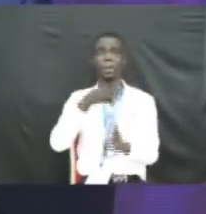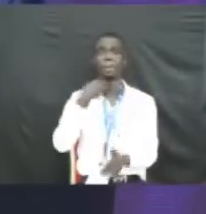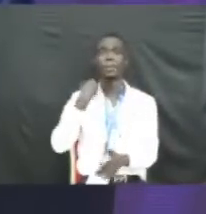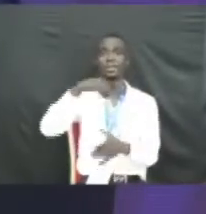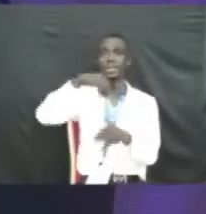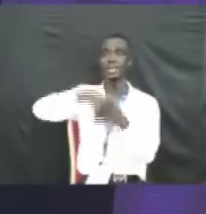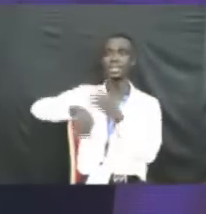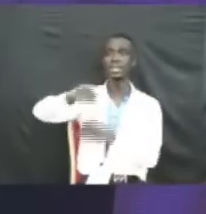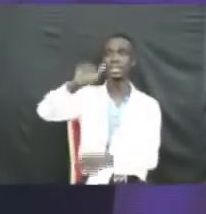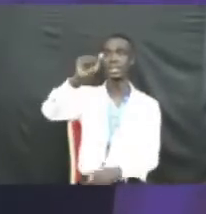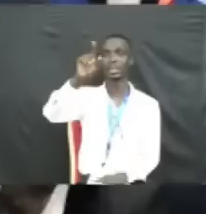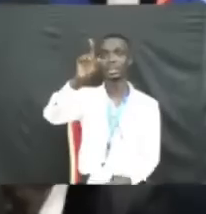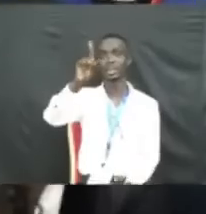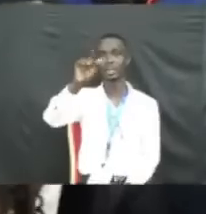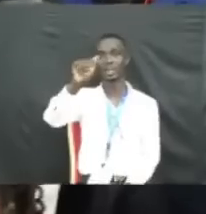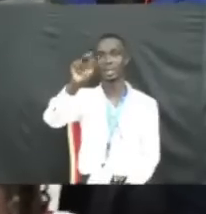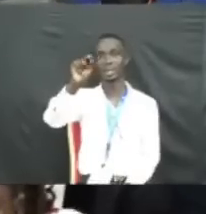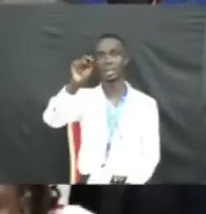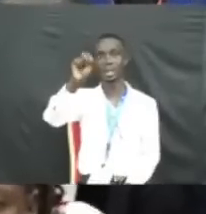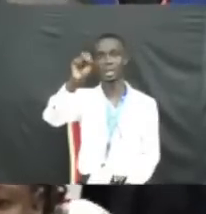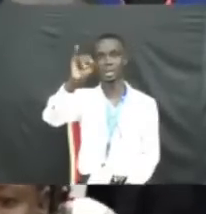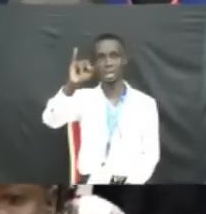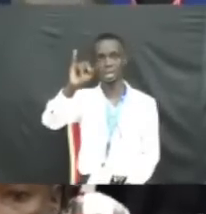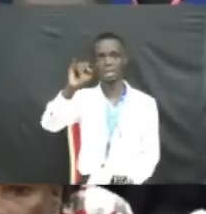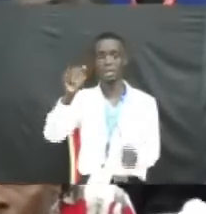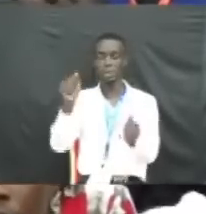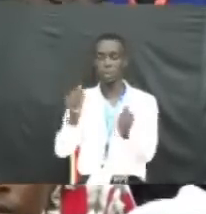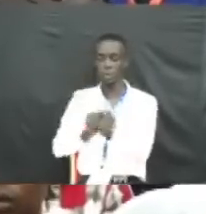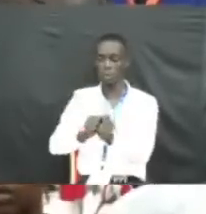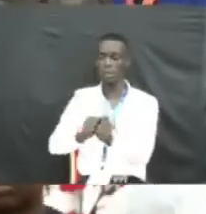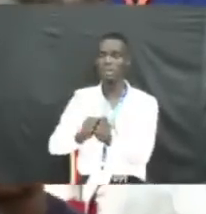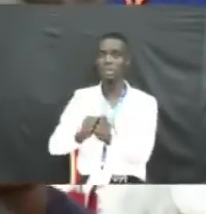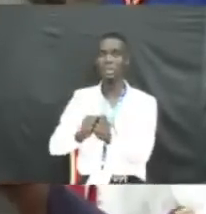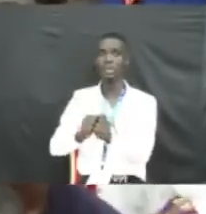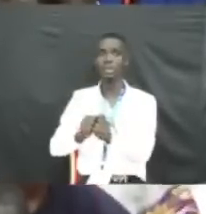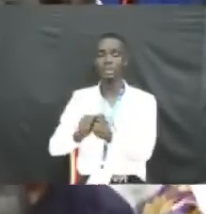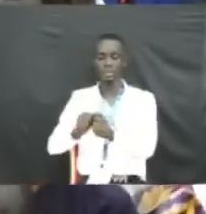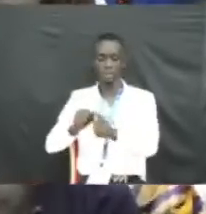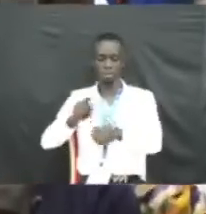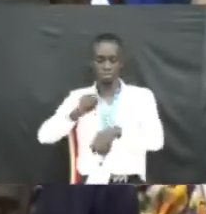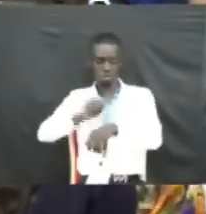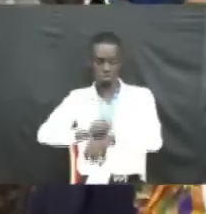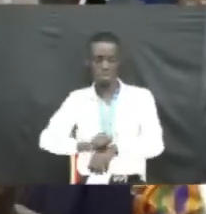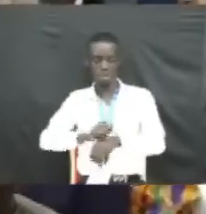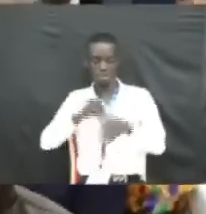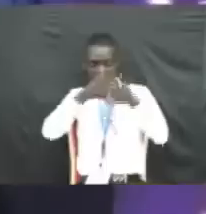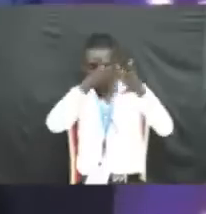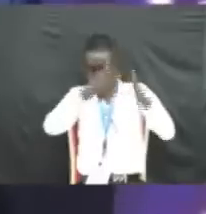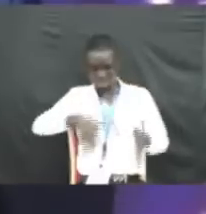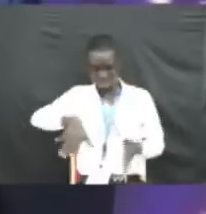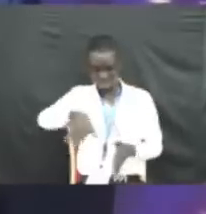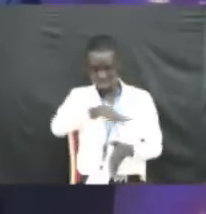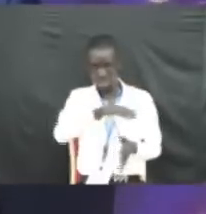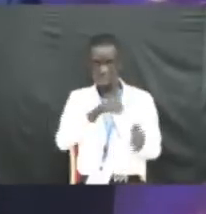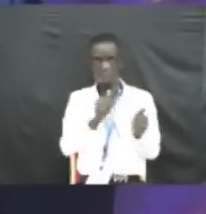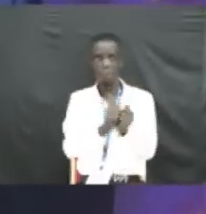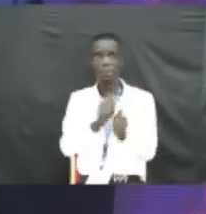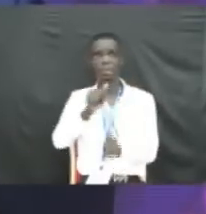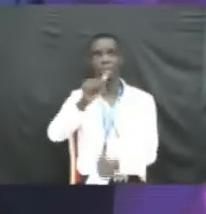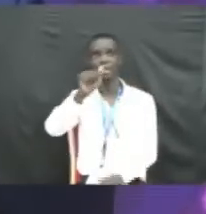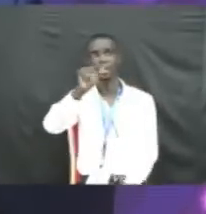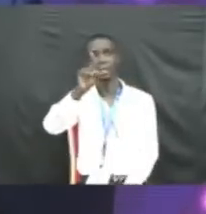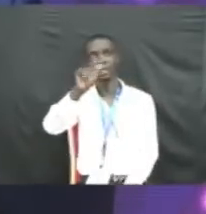Akriana district in collaboration with Adani Akriana traditional leaders and under the opices of Adani